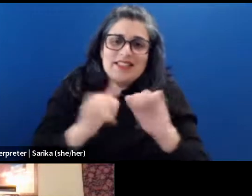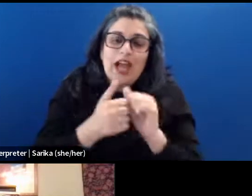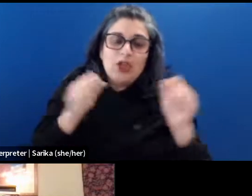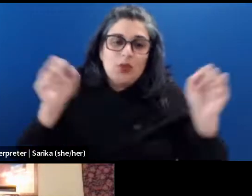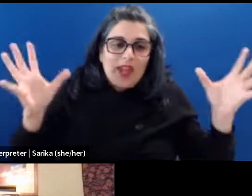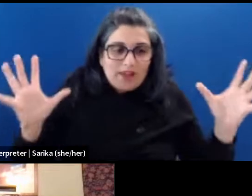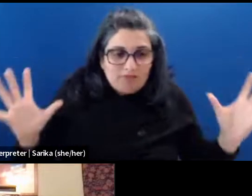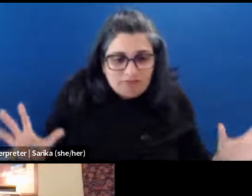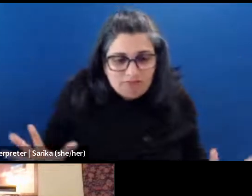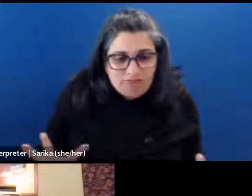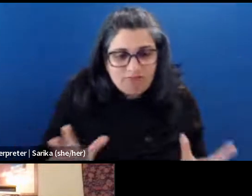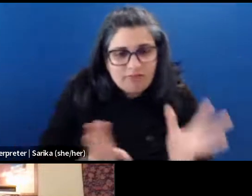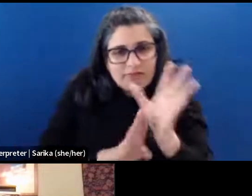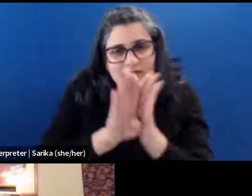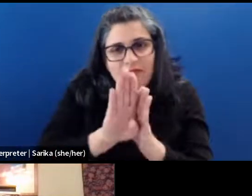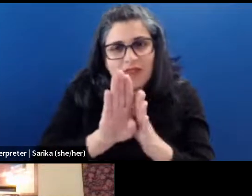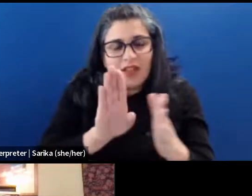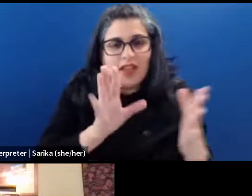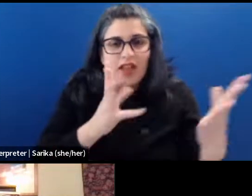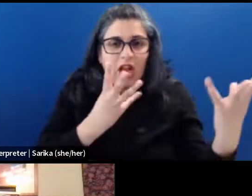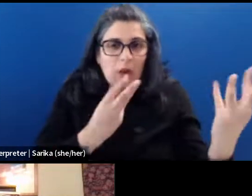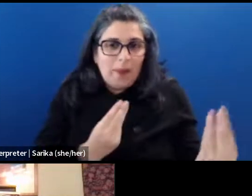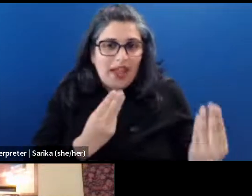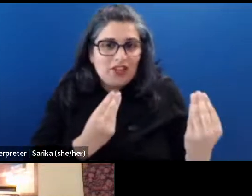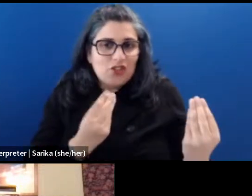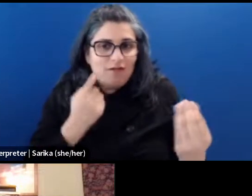for yourself. So